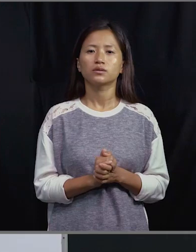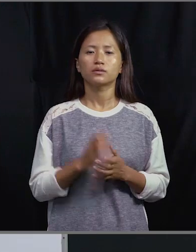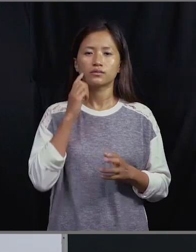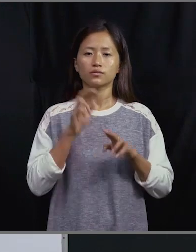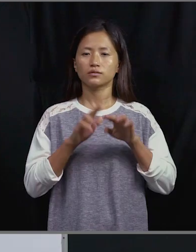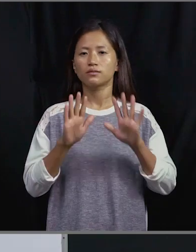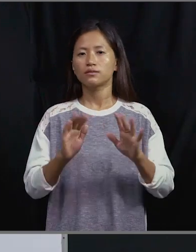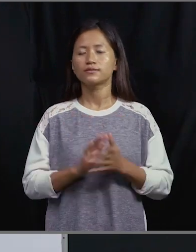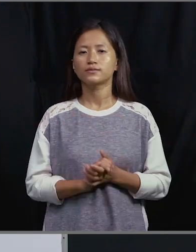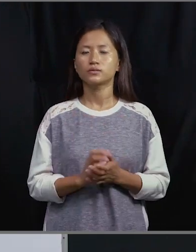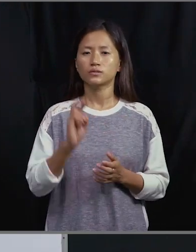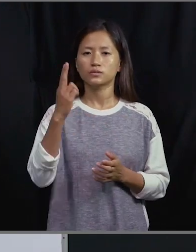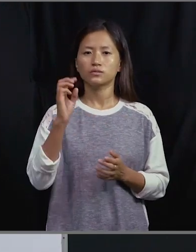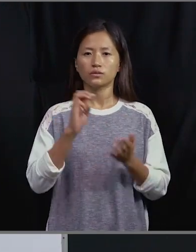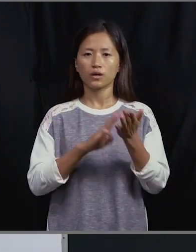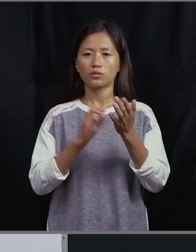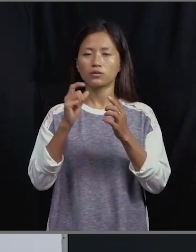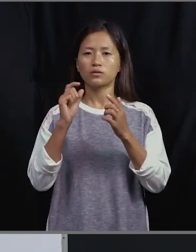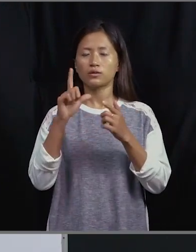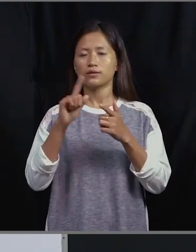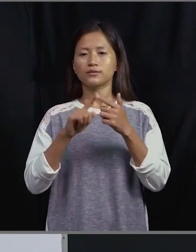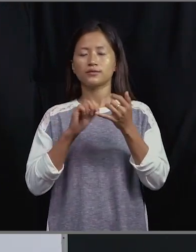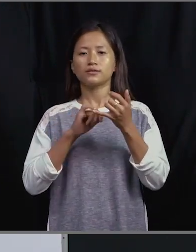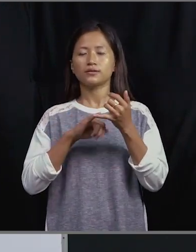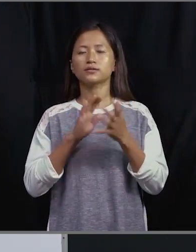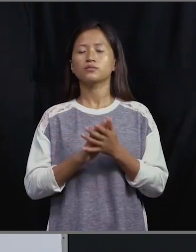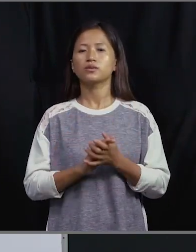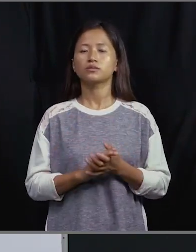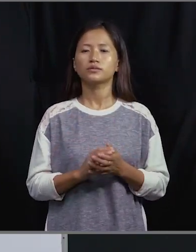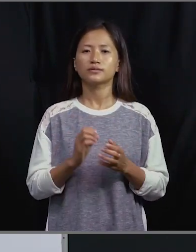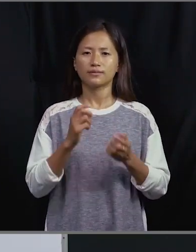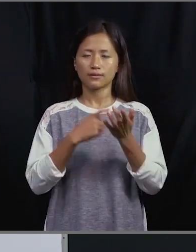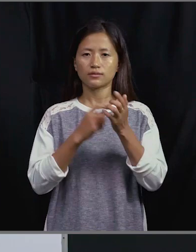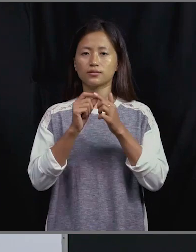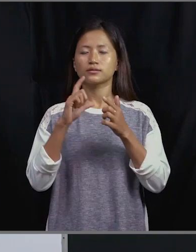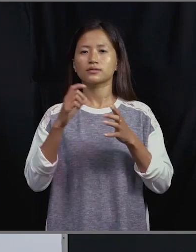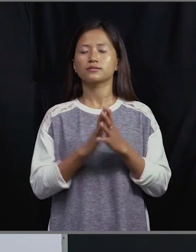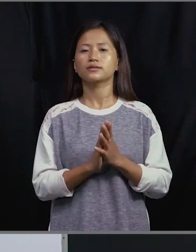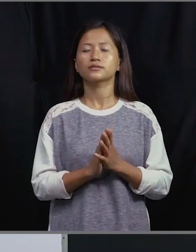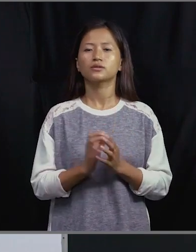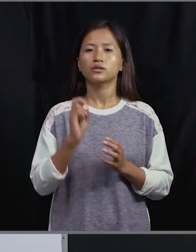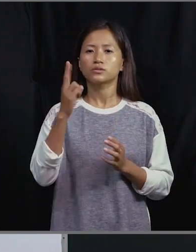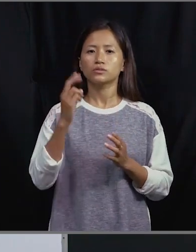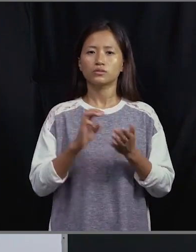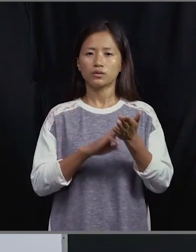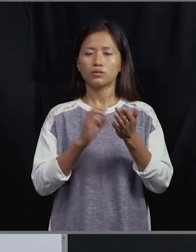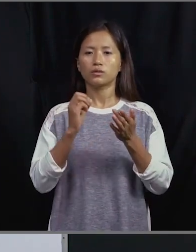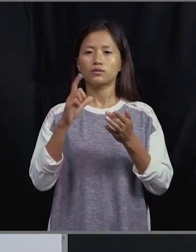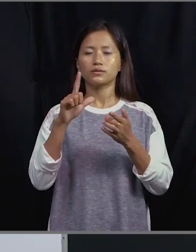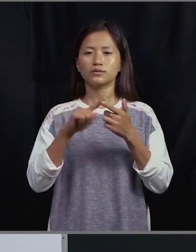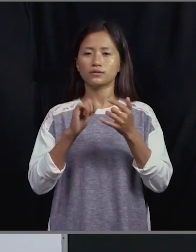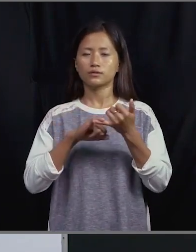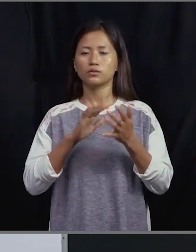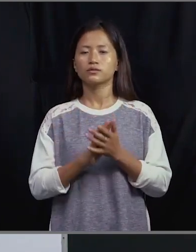If we have 2 moles of hydrogen reacting with 2 moles of oxygen,